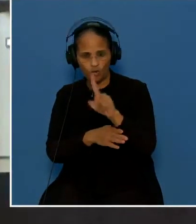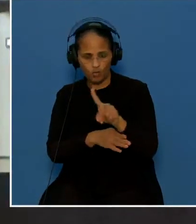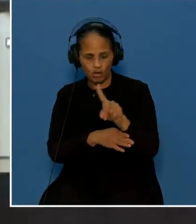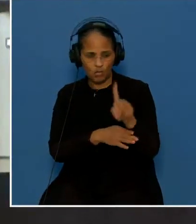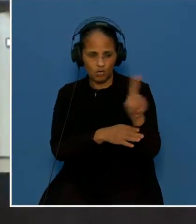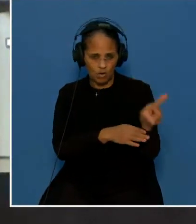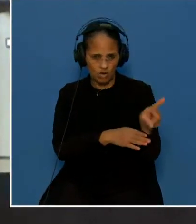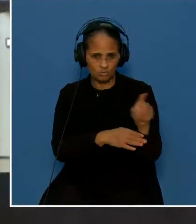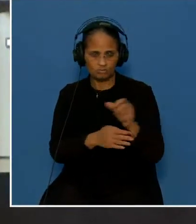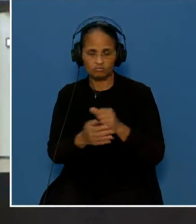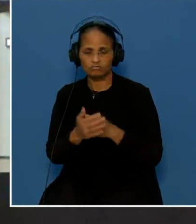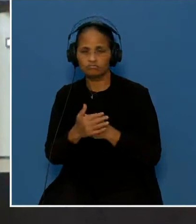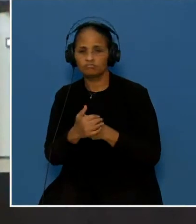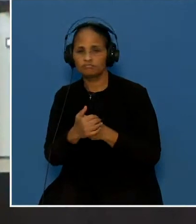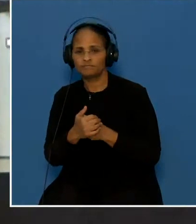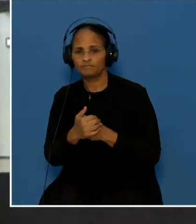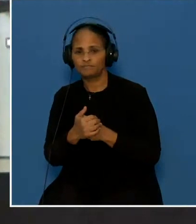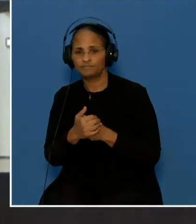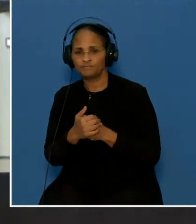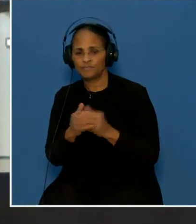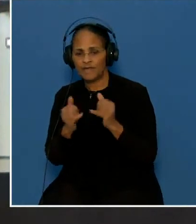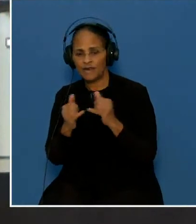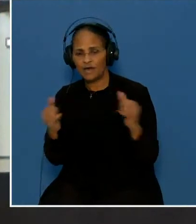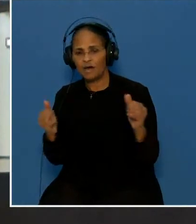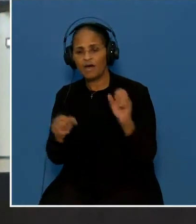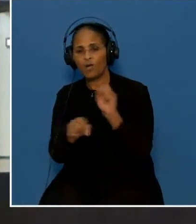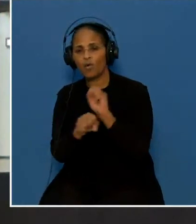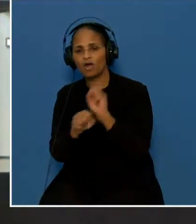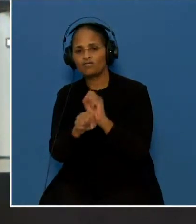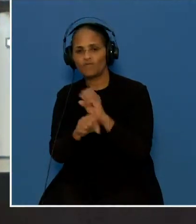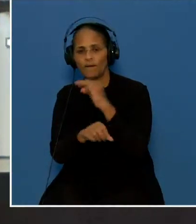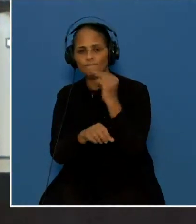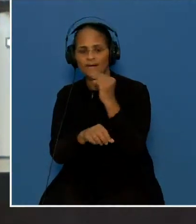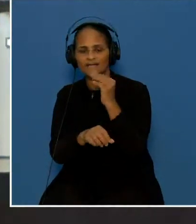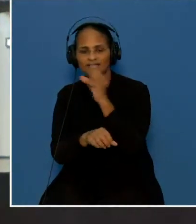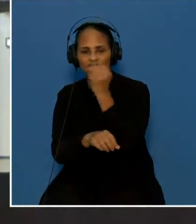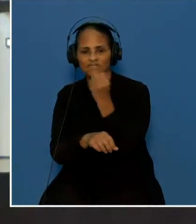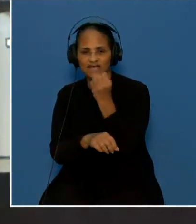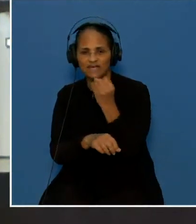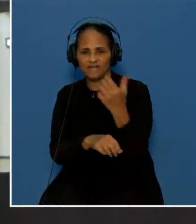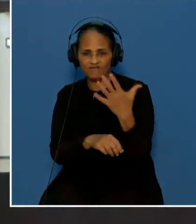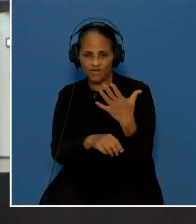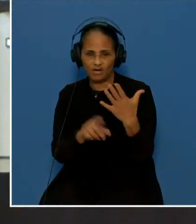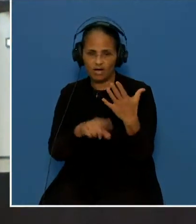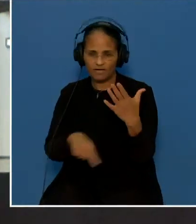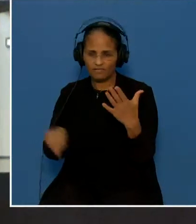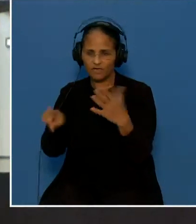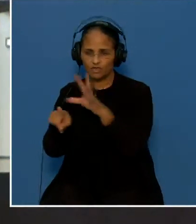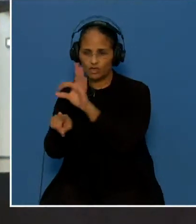543-1111. The line operates from Monday to Saturday from 5 a.m. to 9 p.m.